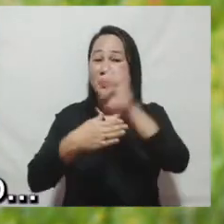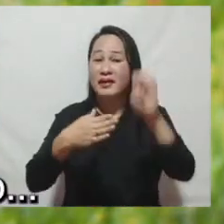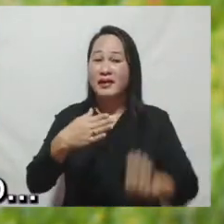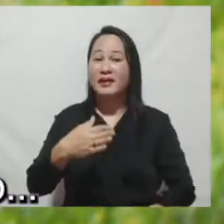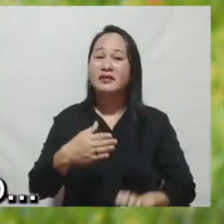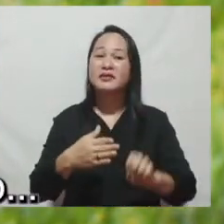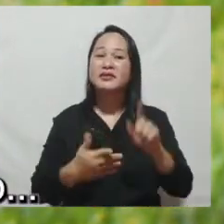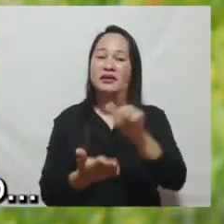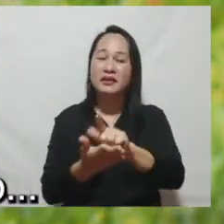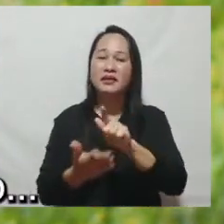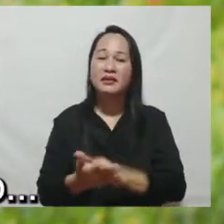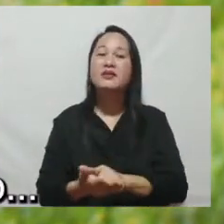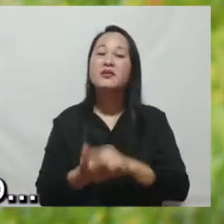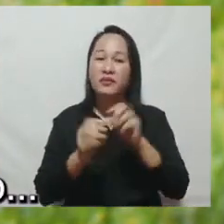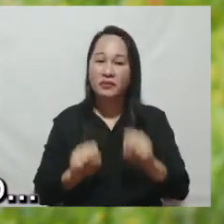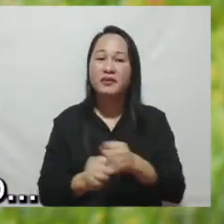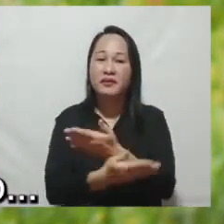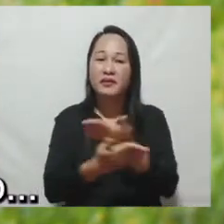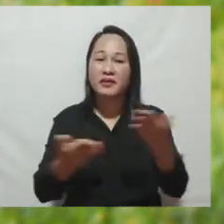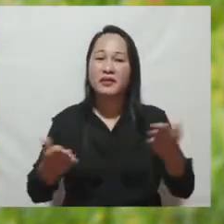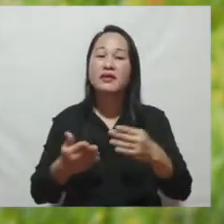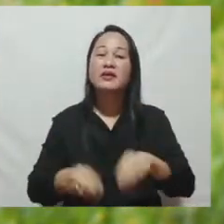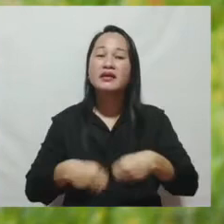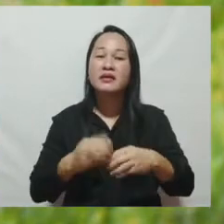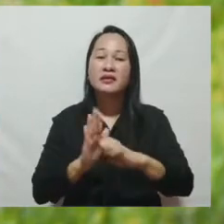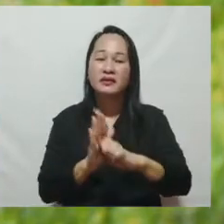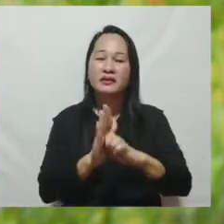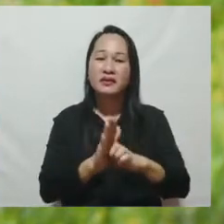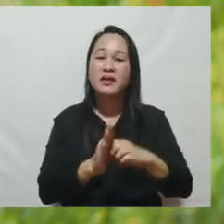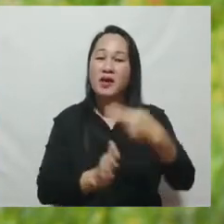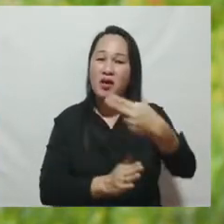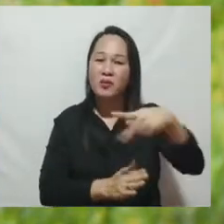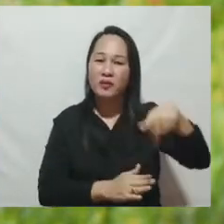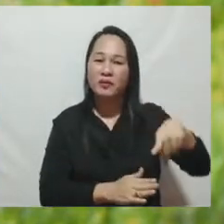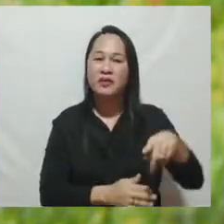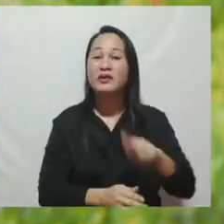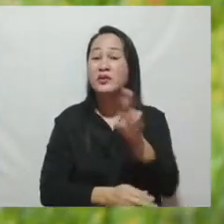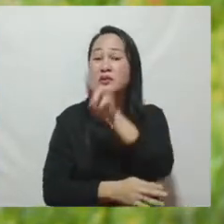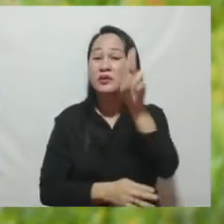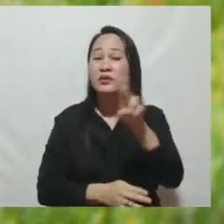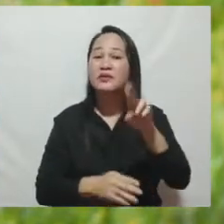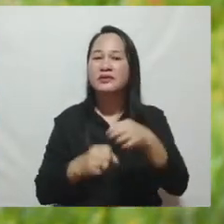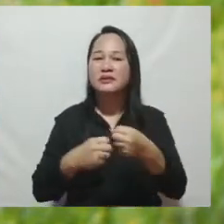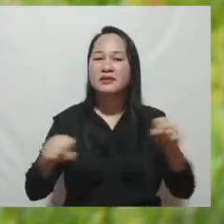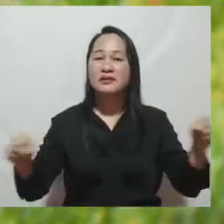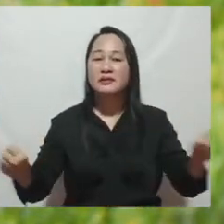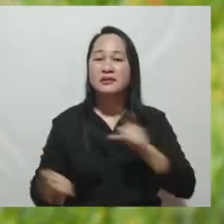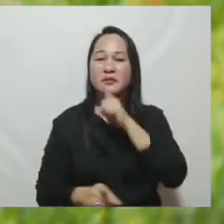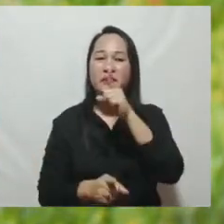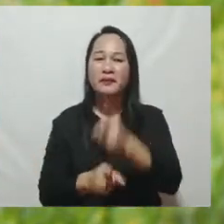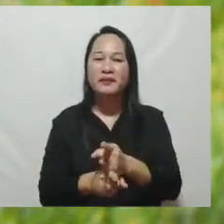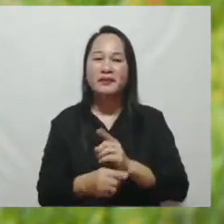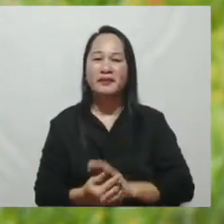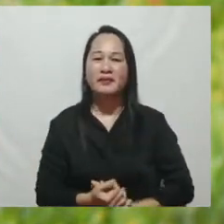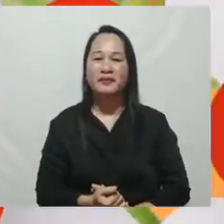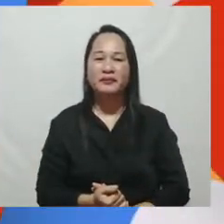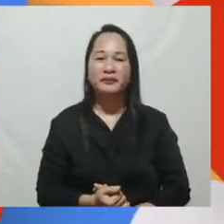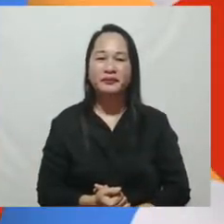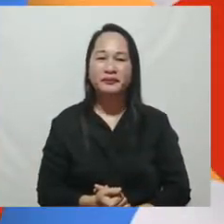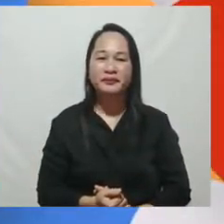the end of this lesson, you should be able to give examples of homophones and use them in sentences